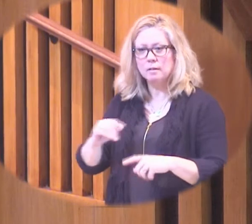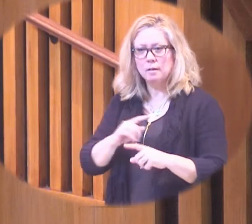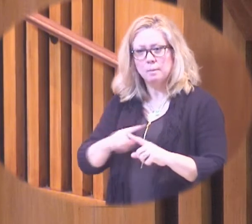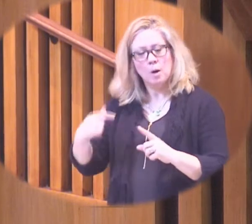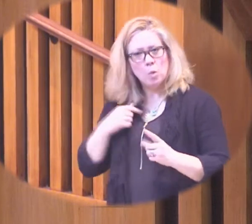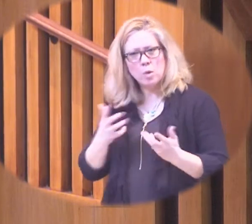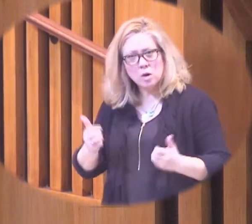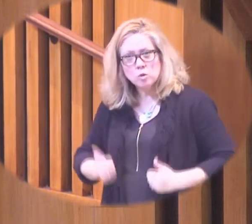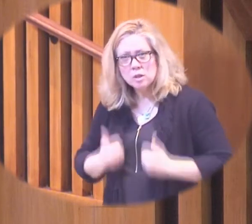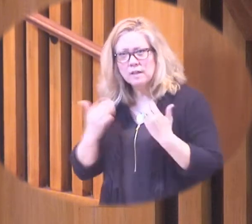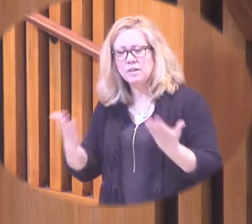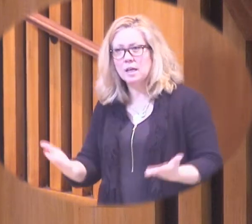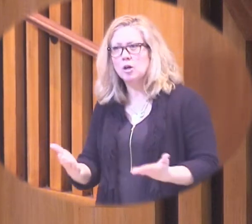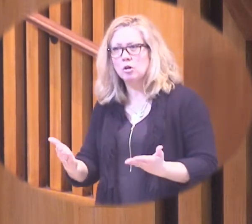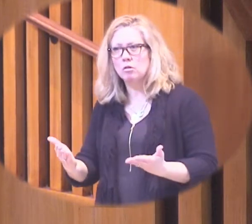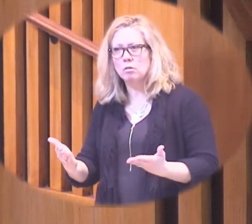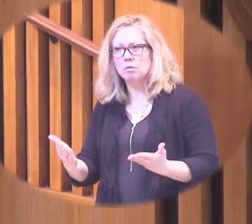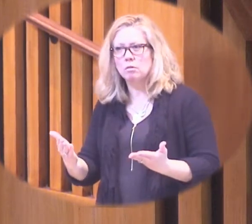without any limitation